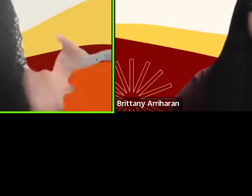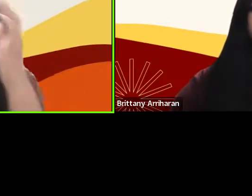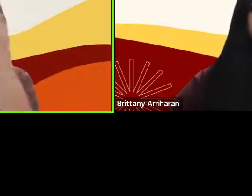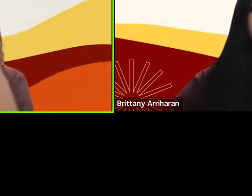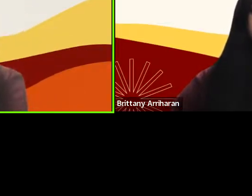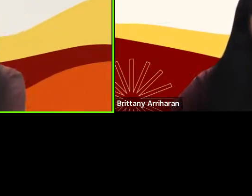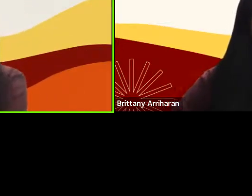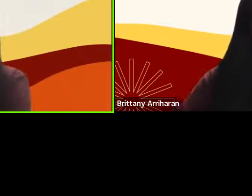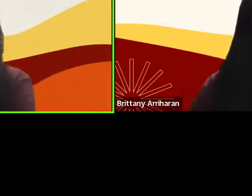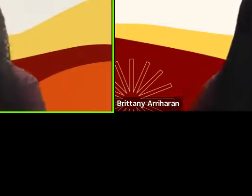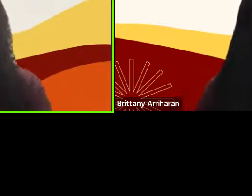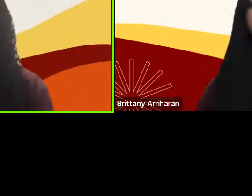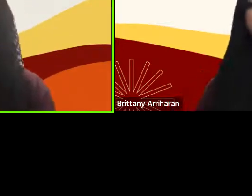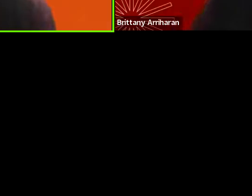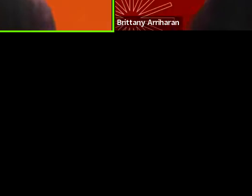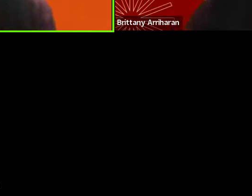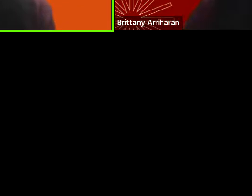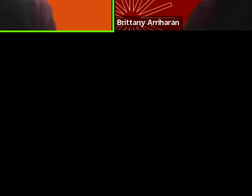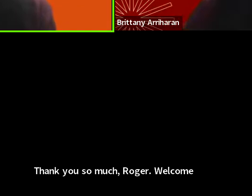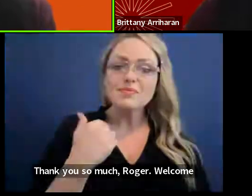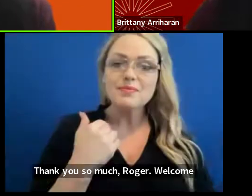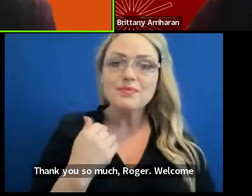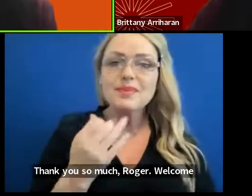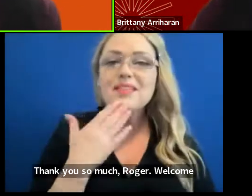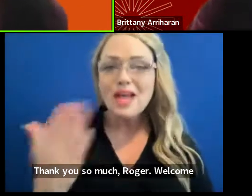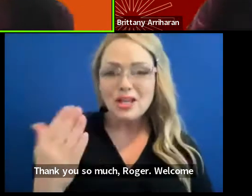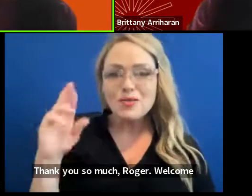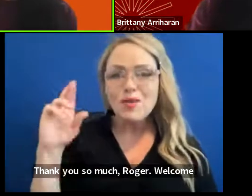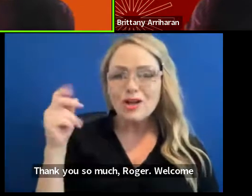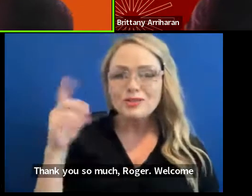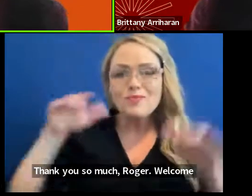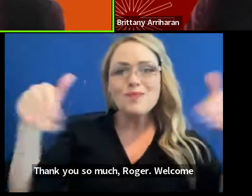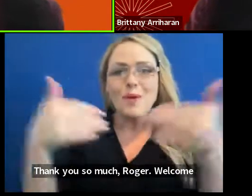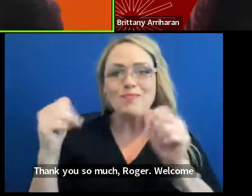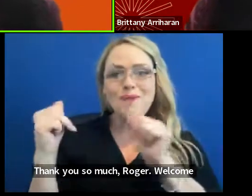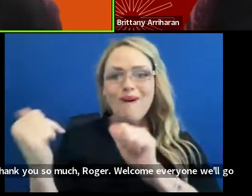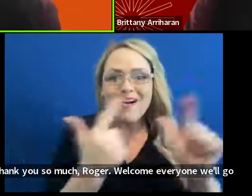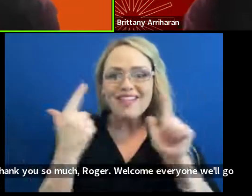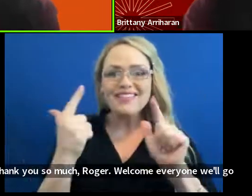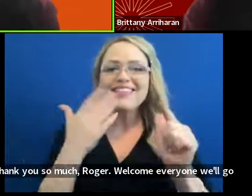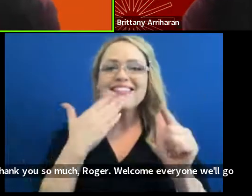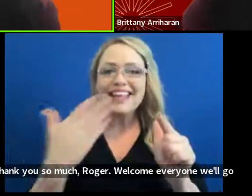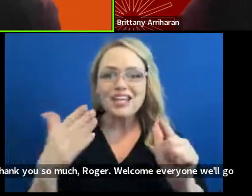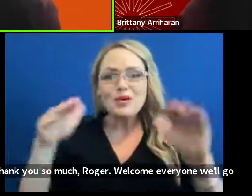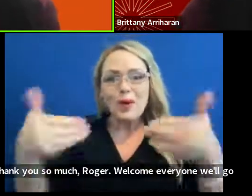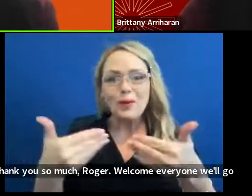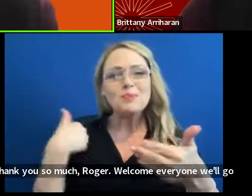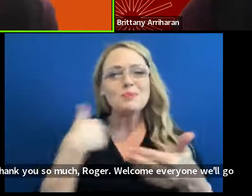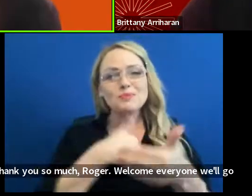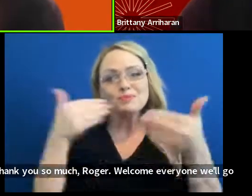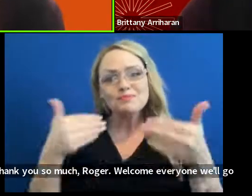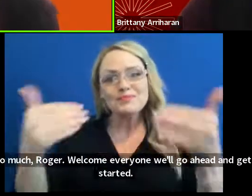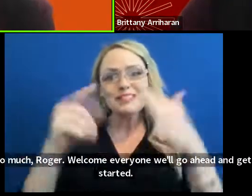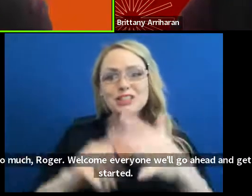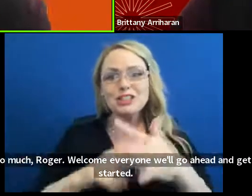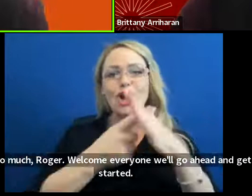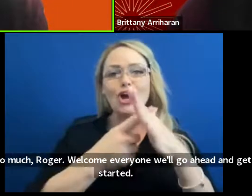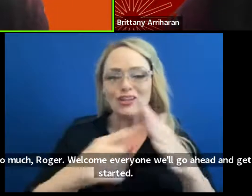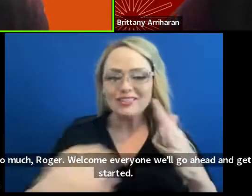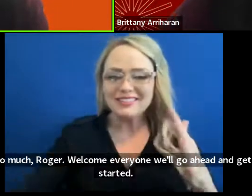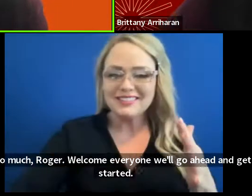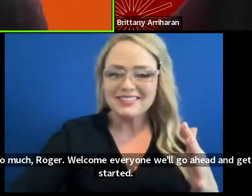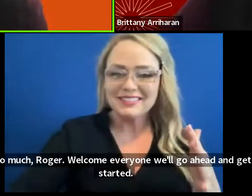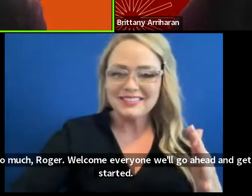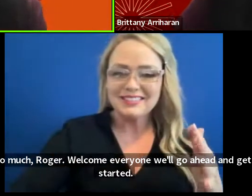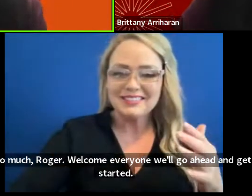Thank you so much, Roger. Welcome, everyone. We'll go ahead and get started now since it is 3:07. Thank you all